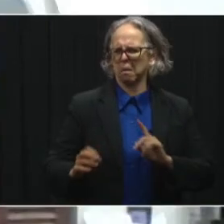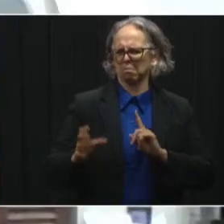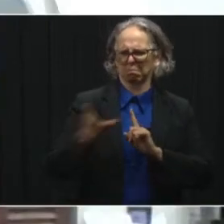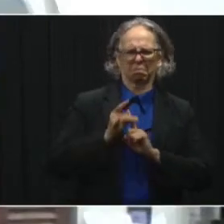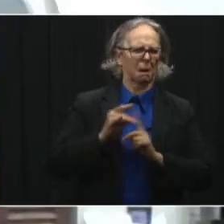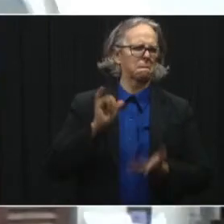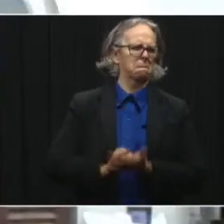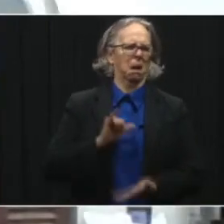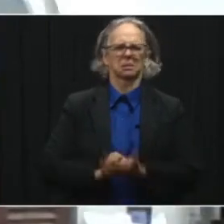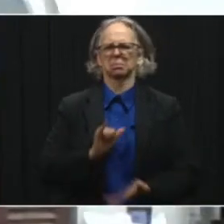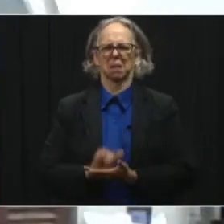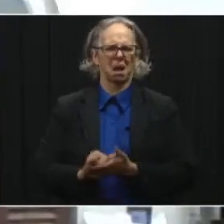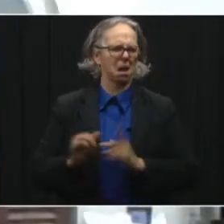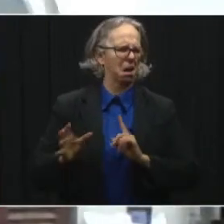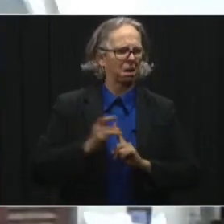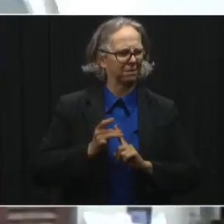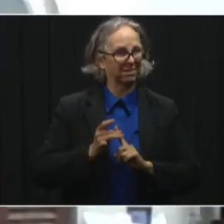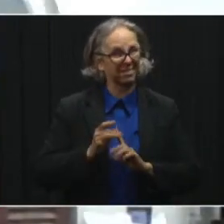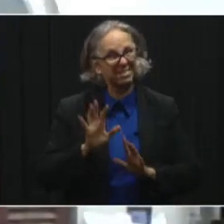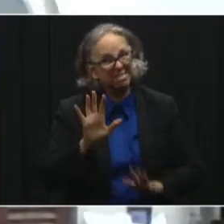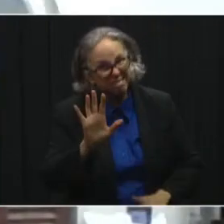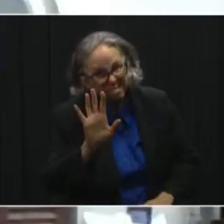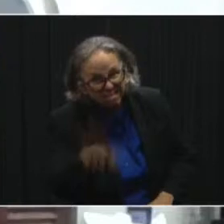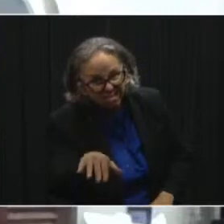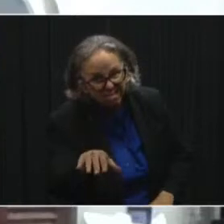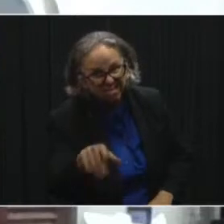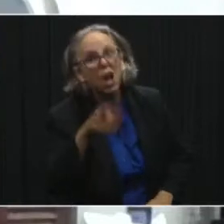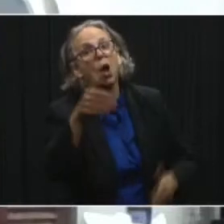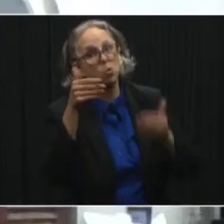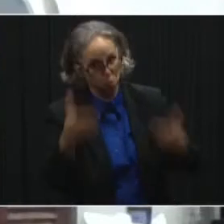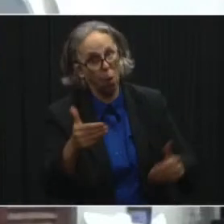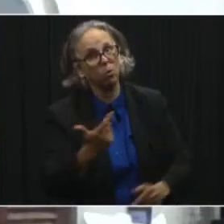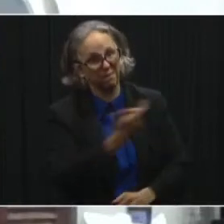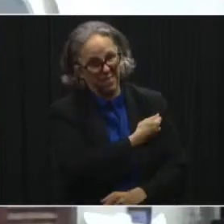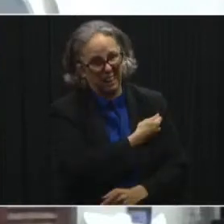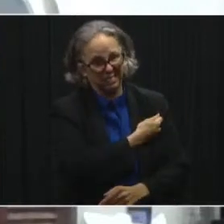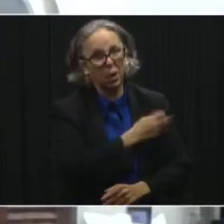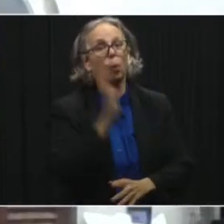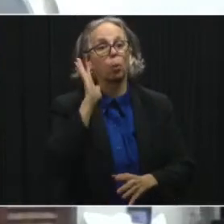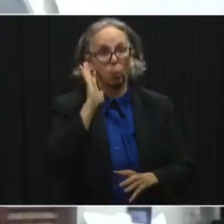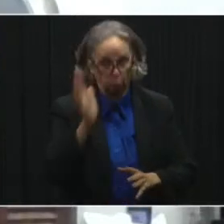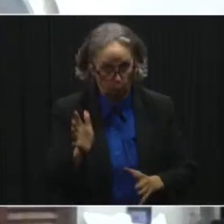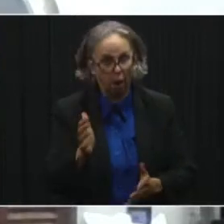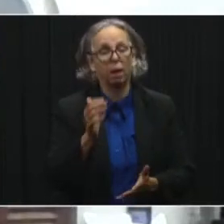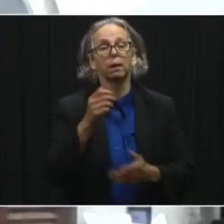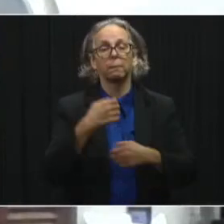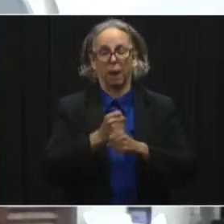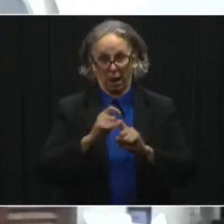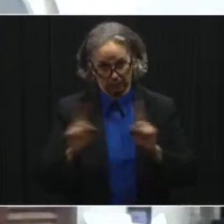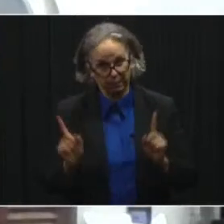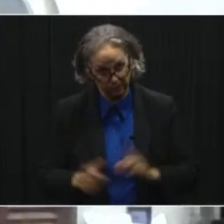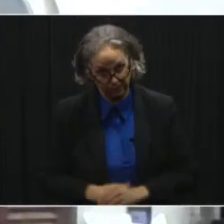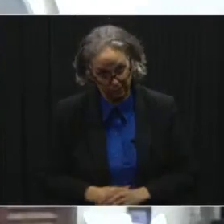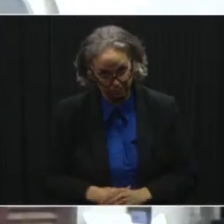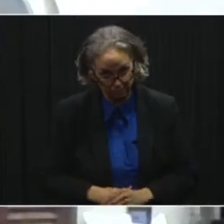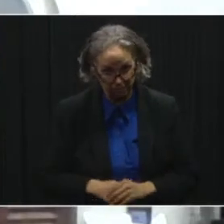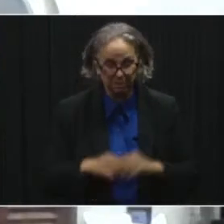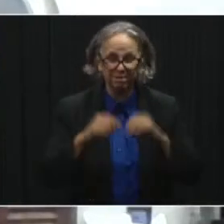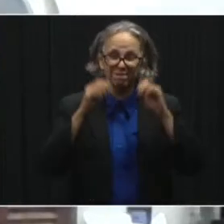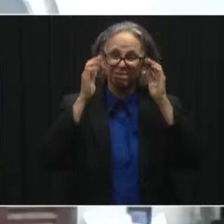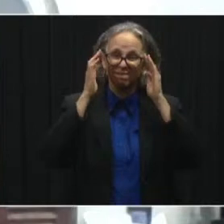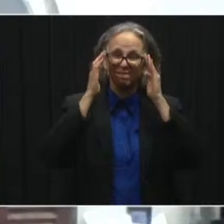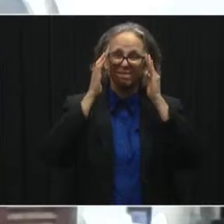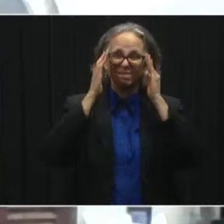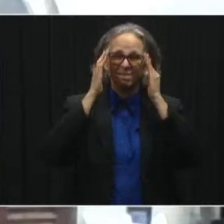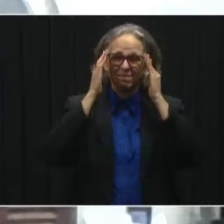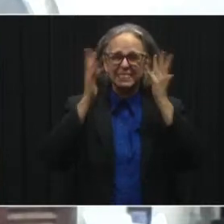But, you know, get the vaccine. It makes the difference. You know, it's a tragic lesson.